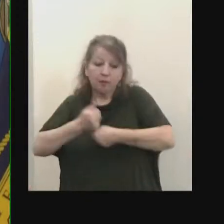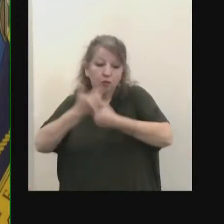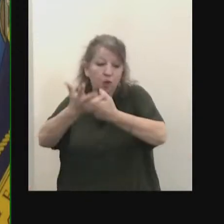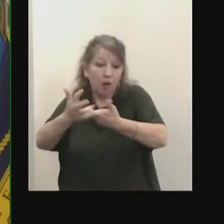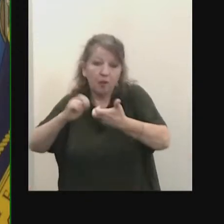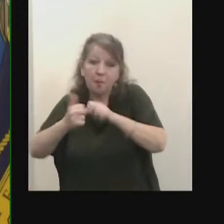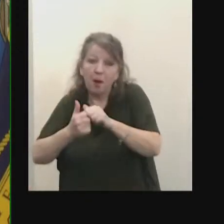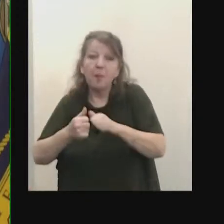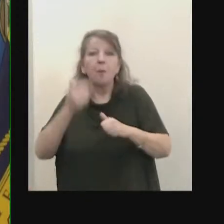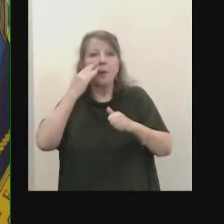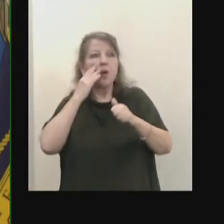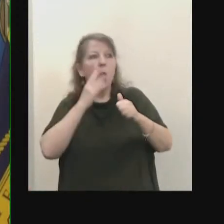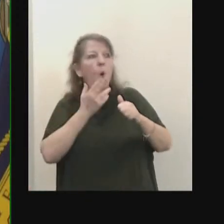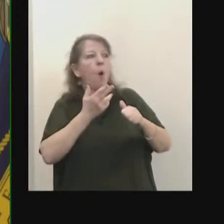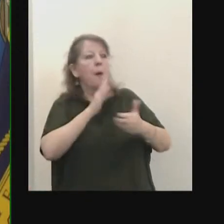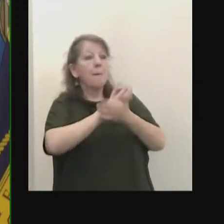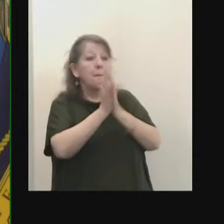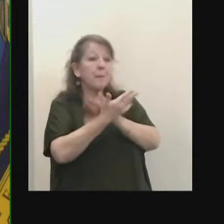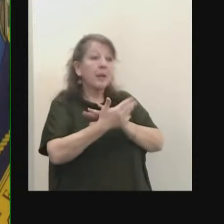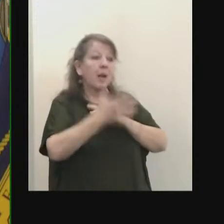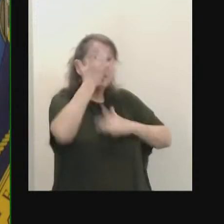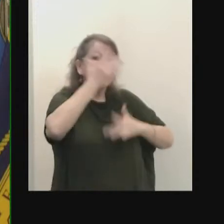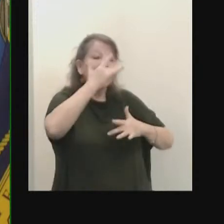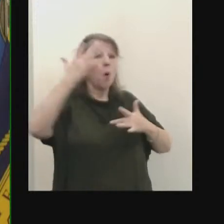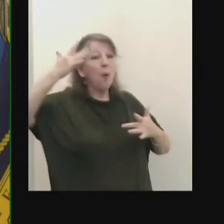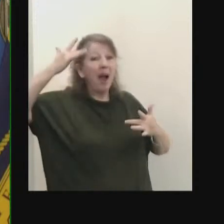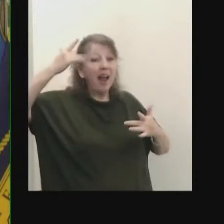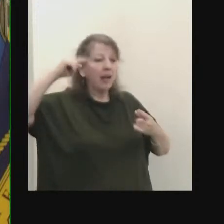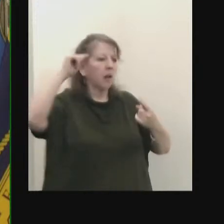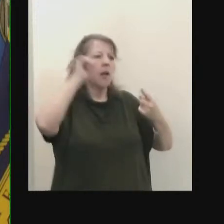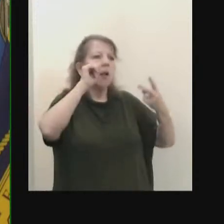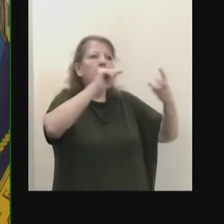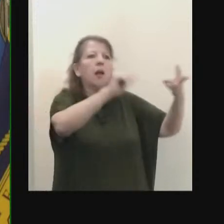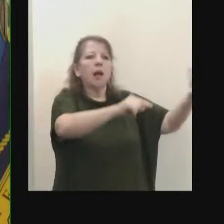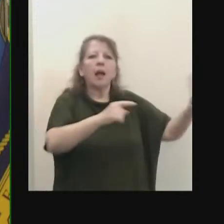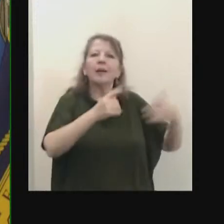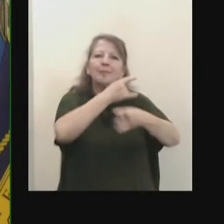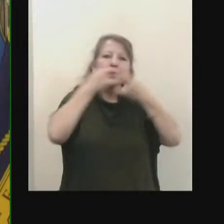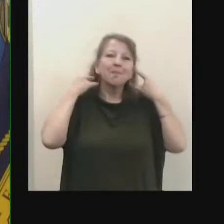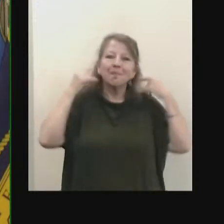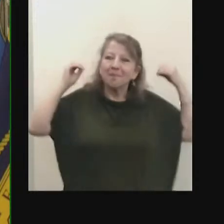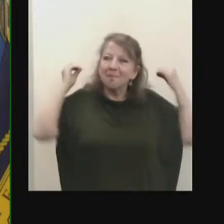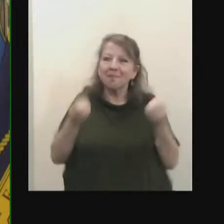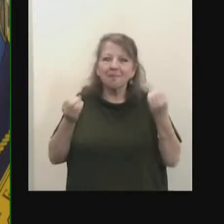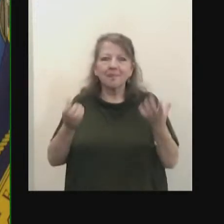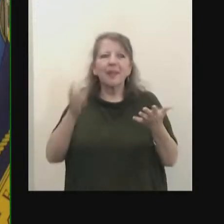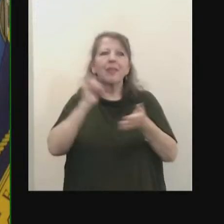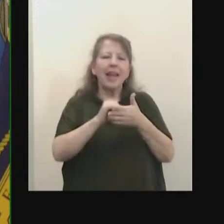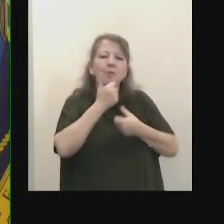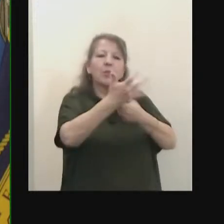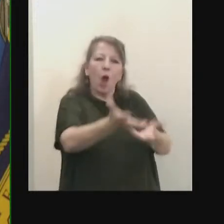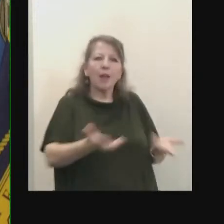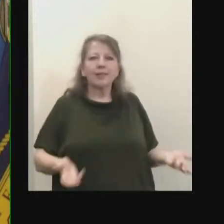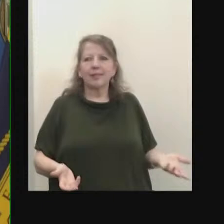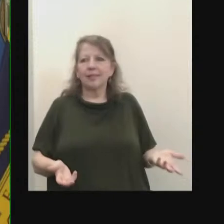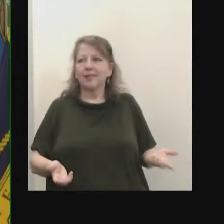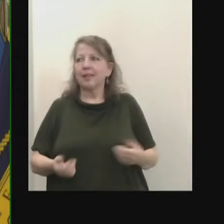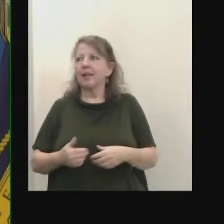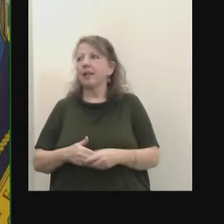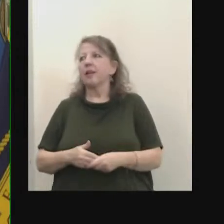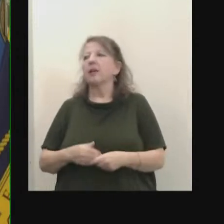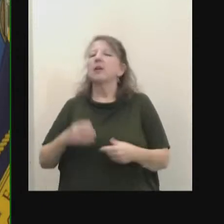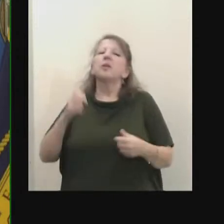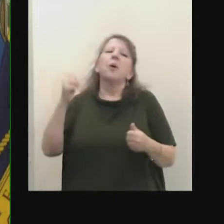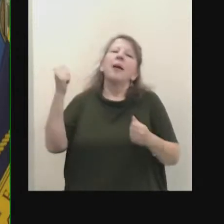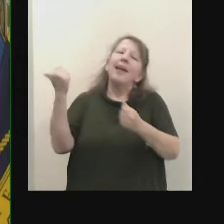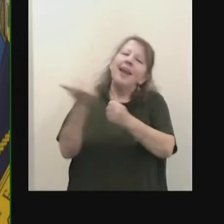in cases, and we know what causes hospitalizations, and that's a spike in cases. So anything that can reduce